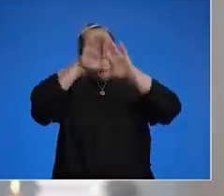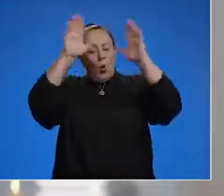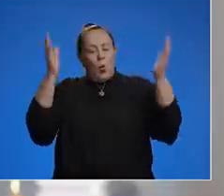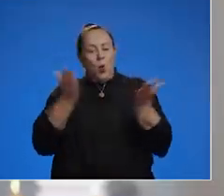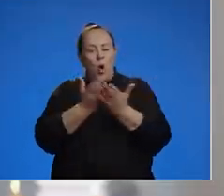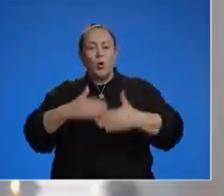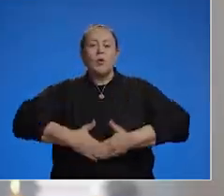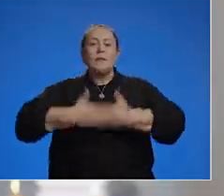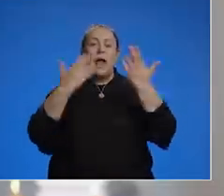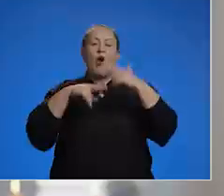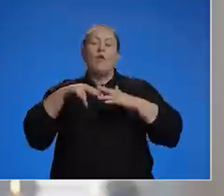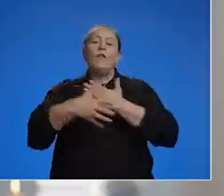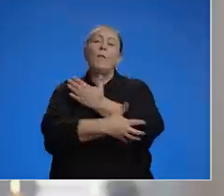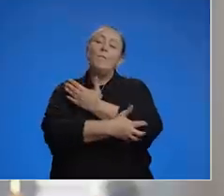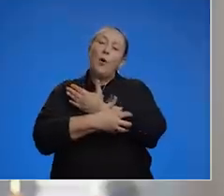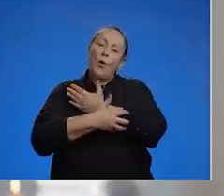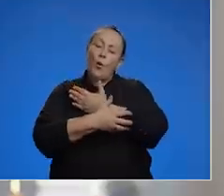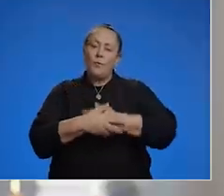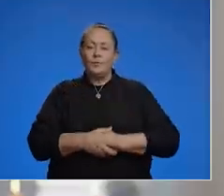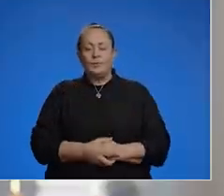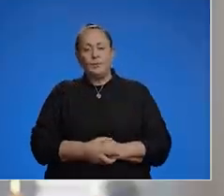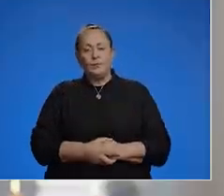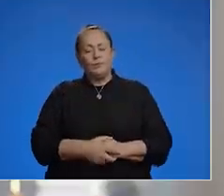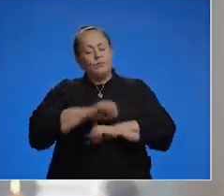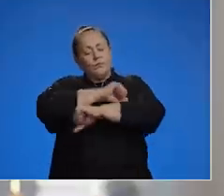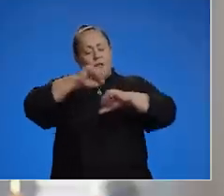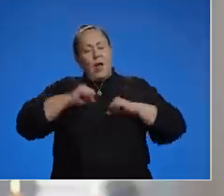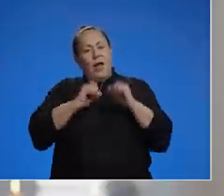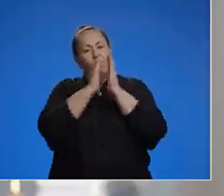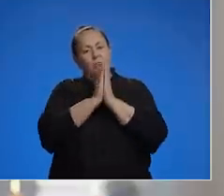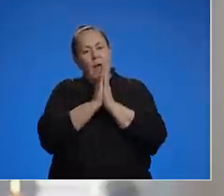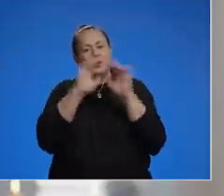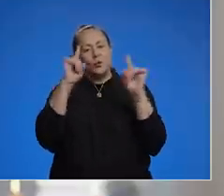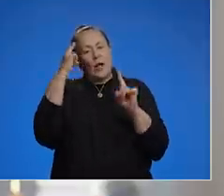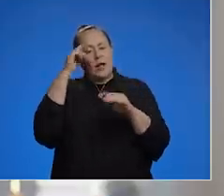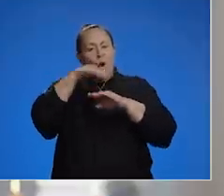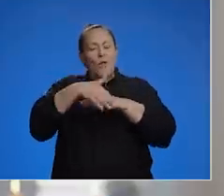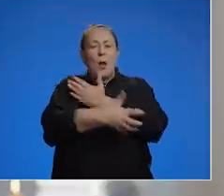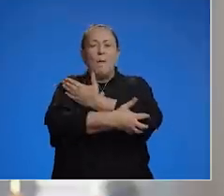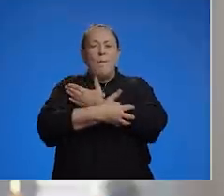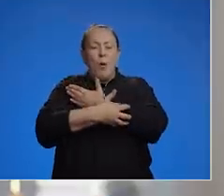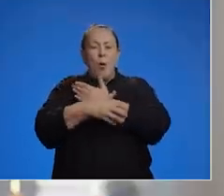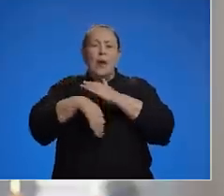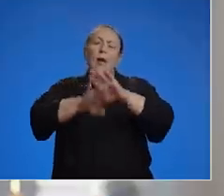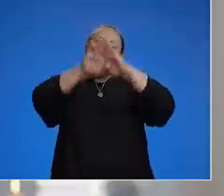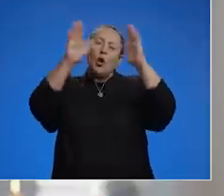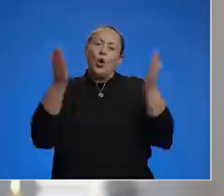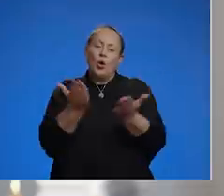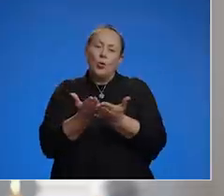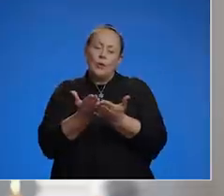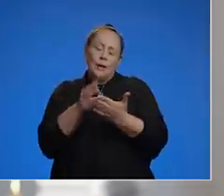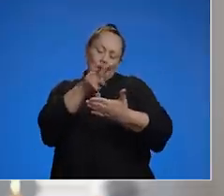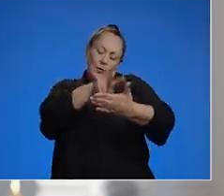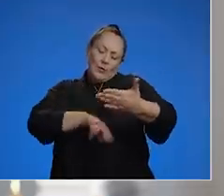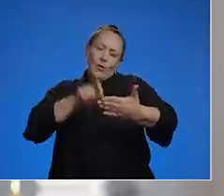of the Poor. So in many ways, our Mass today will be thinking of the poor in our world, but also at looking at the